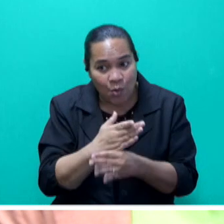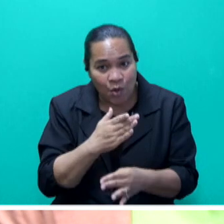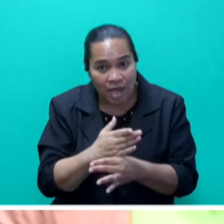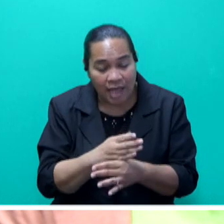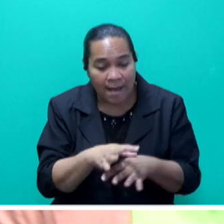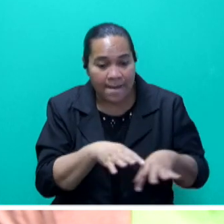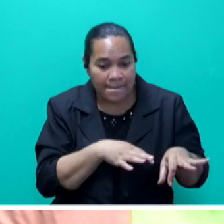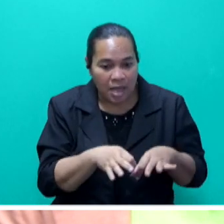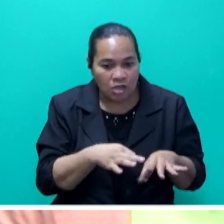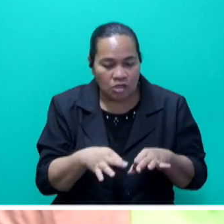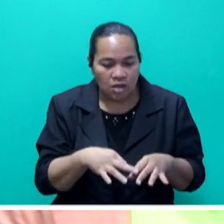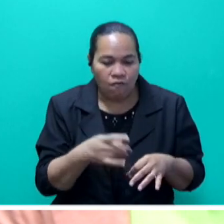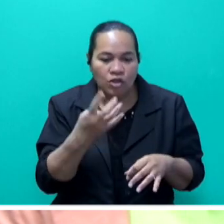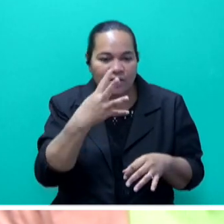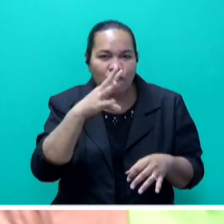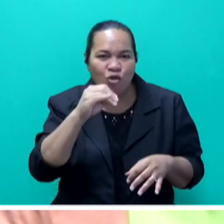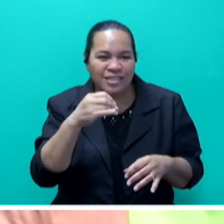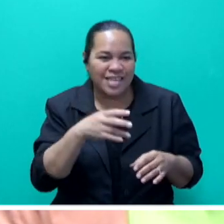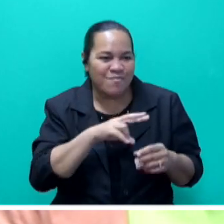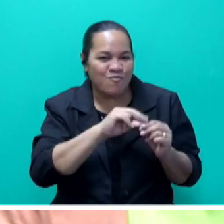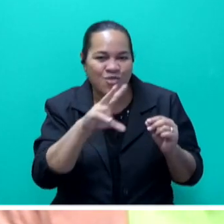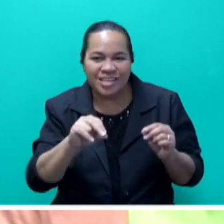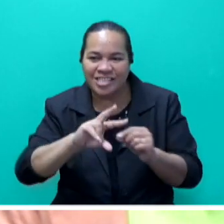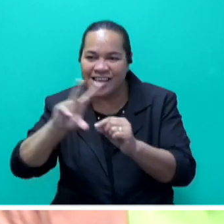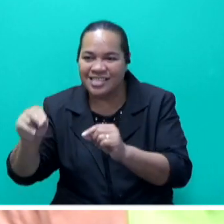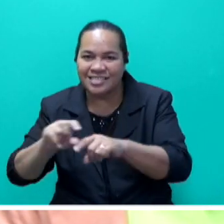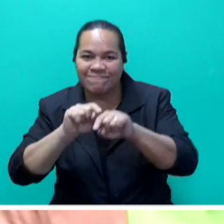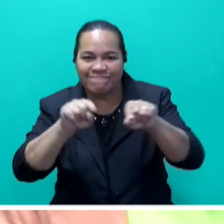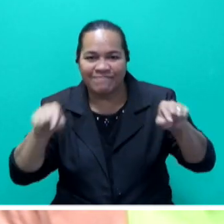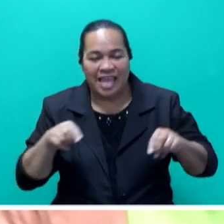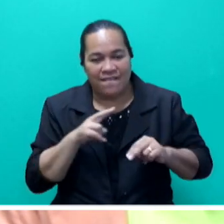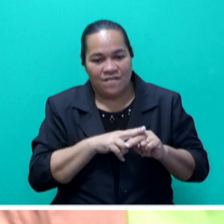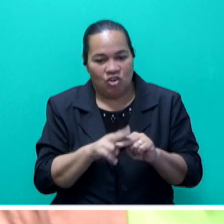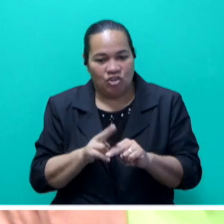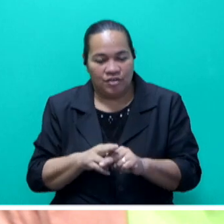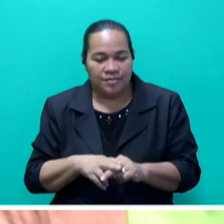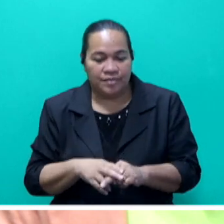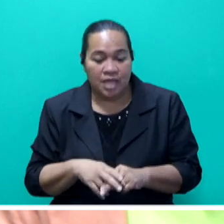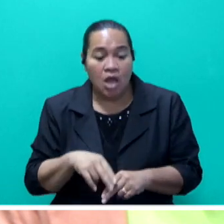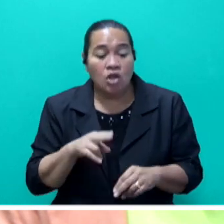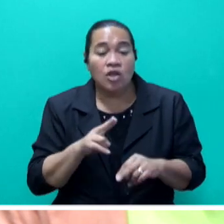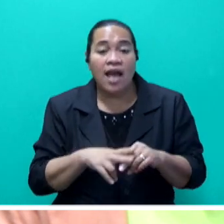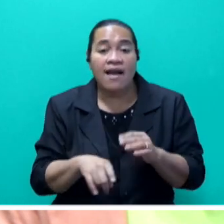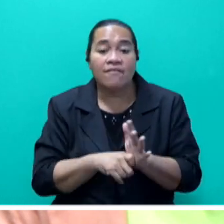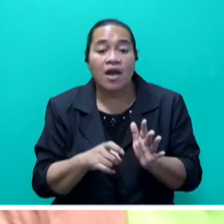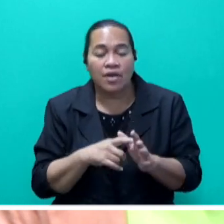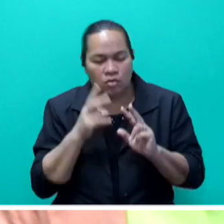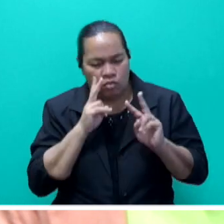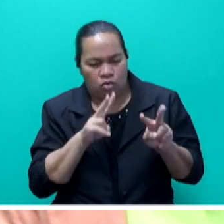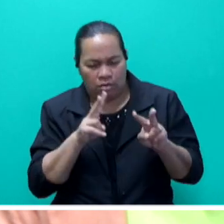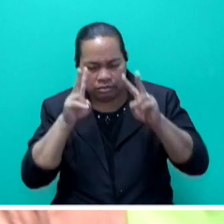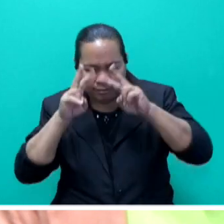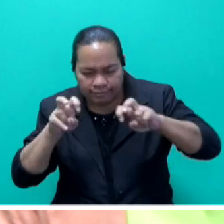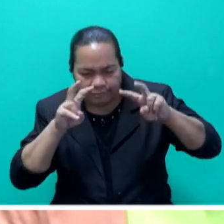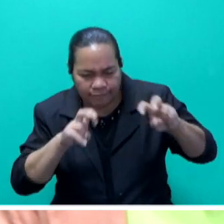scheduled to be done on these 40 bridges across Fiji. And these bridges, what FRA has done, it's looked at all the bridges that need